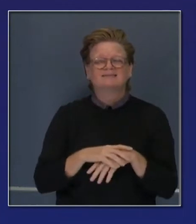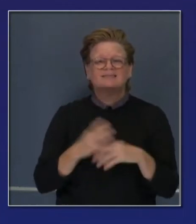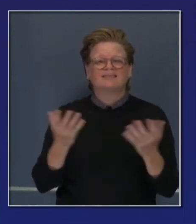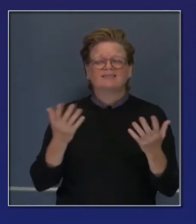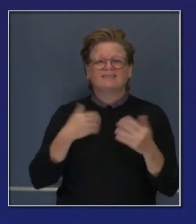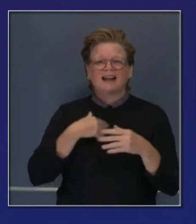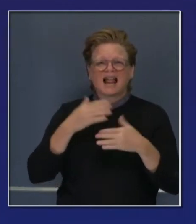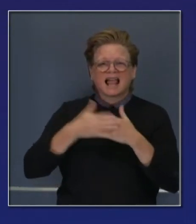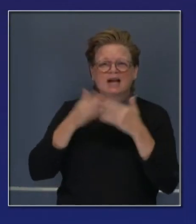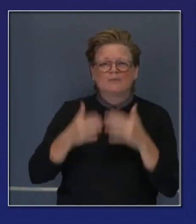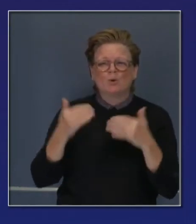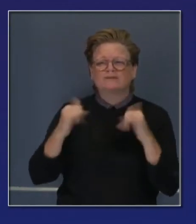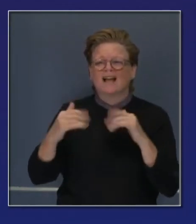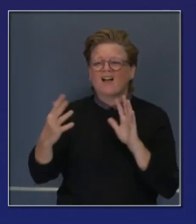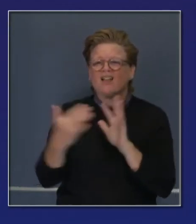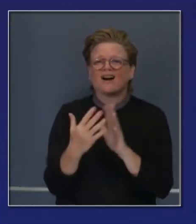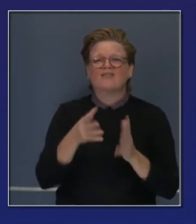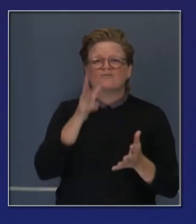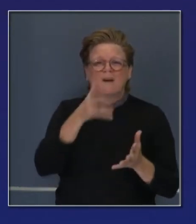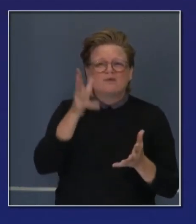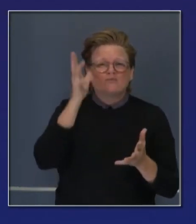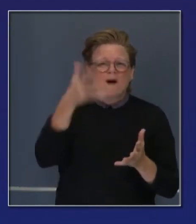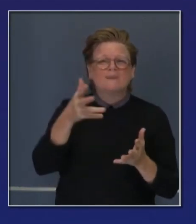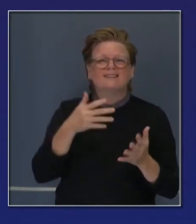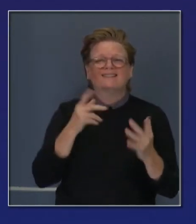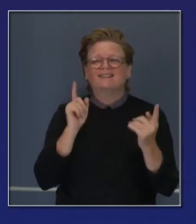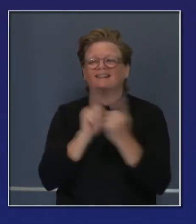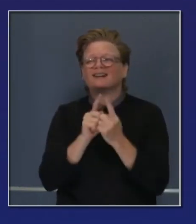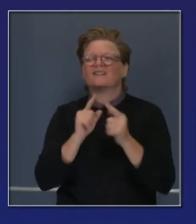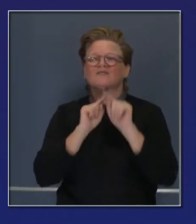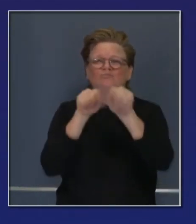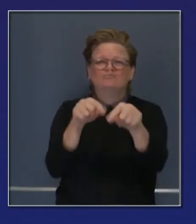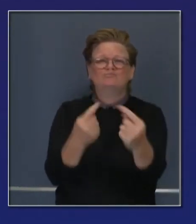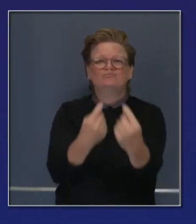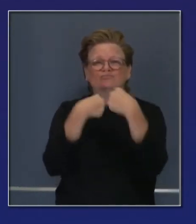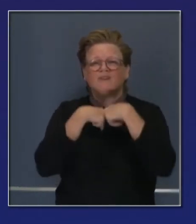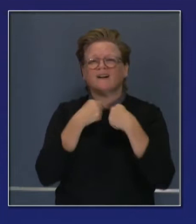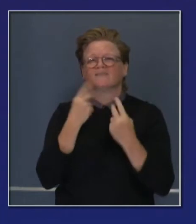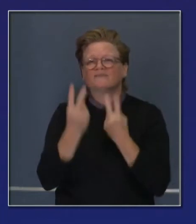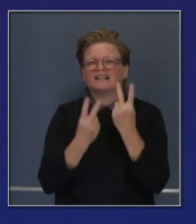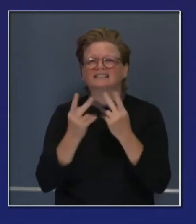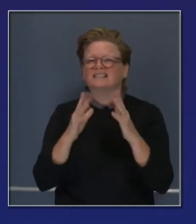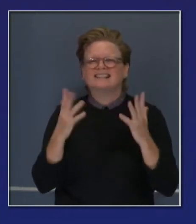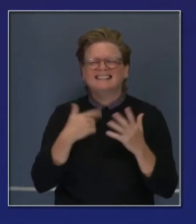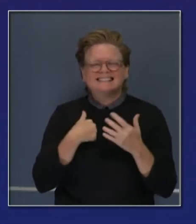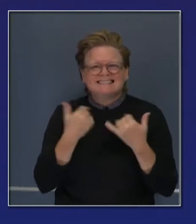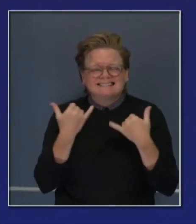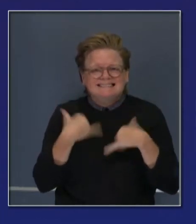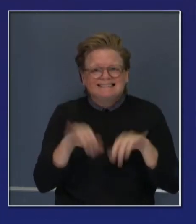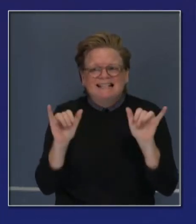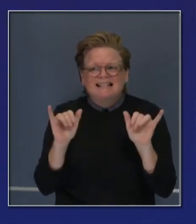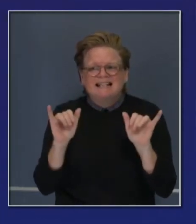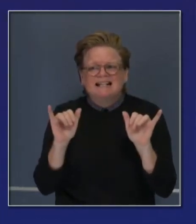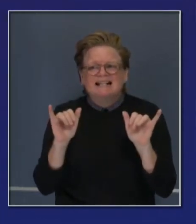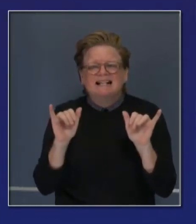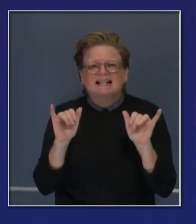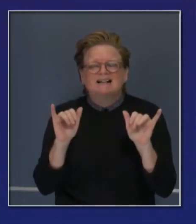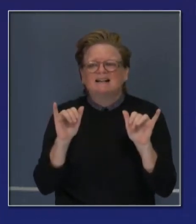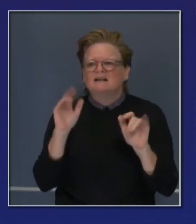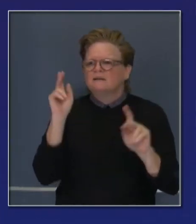aunt, your extended family members, even second cousins that are just driving through that want to drop